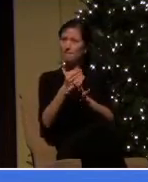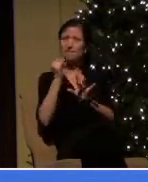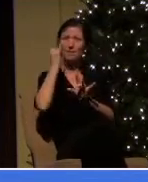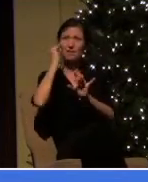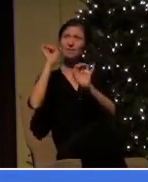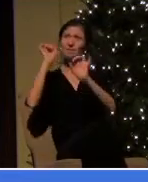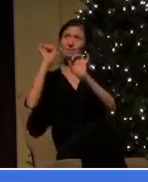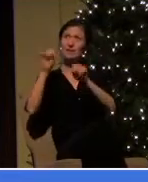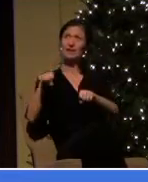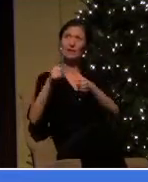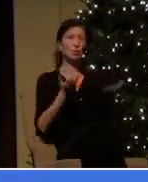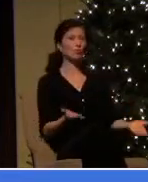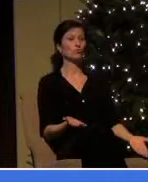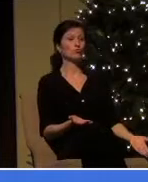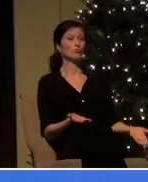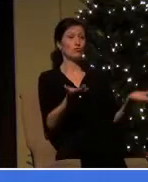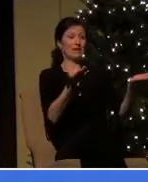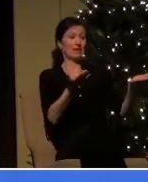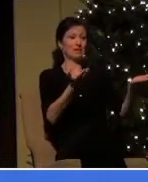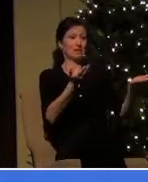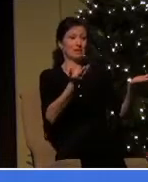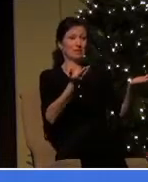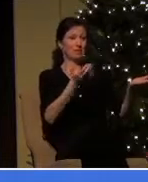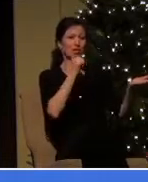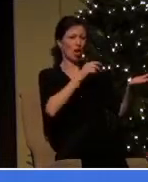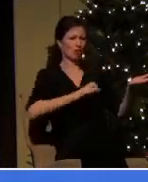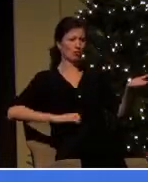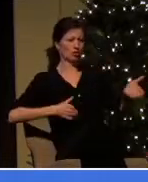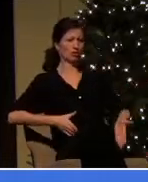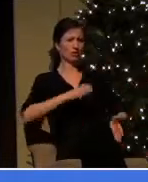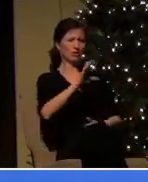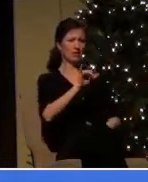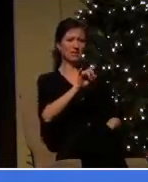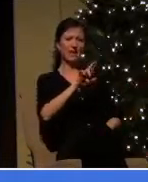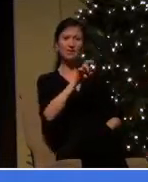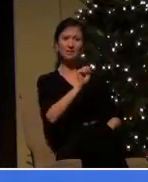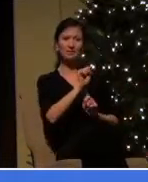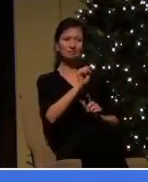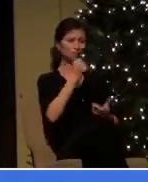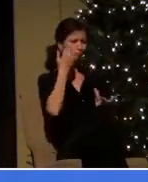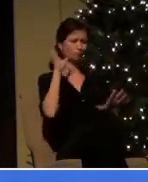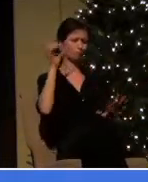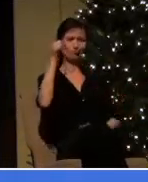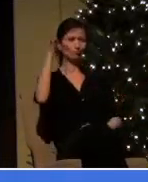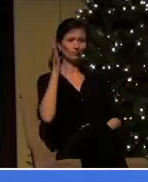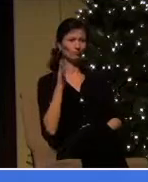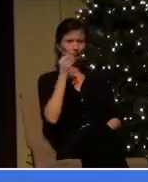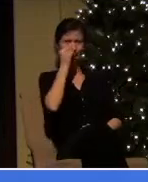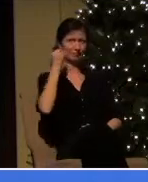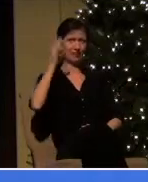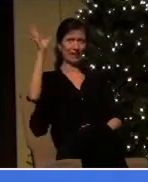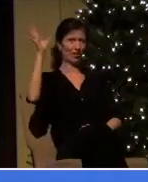raise up the pagan Cyrus, doesn't know God, doesn't acknowledge God, doesn't care about